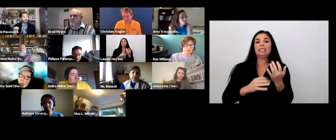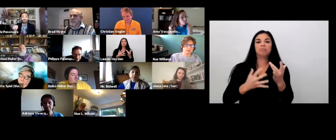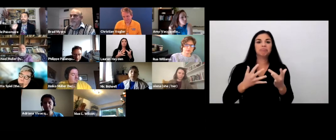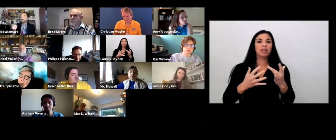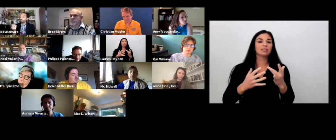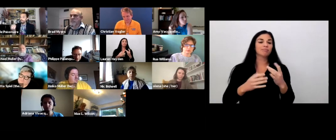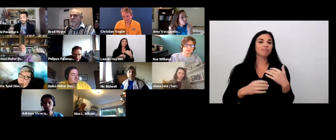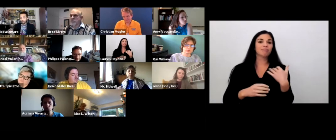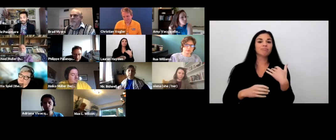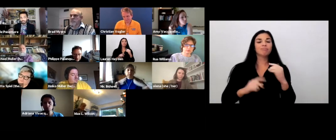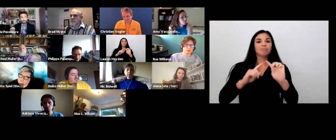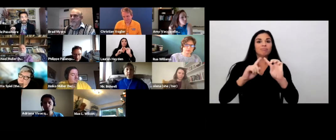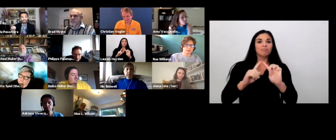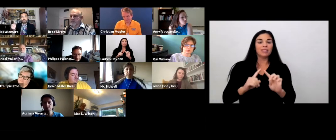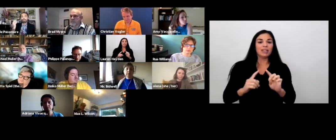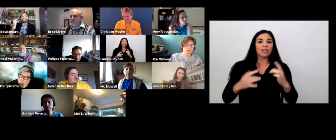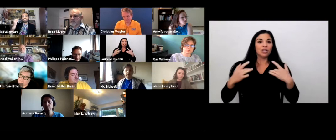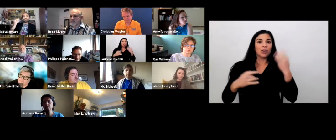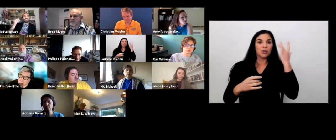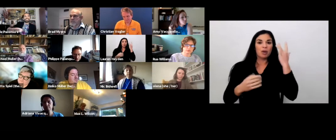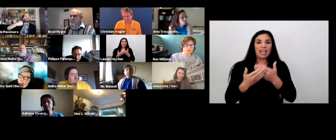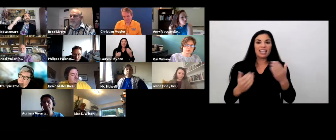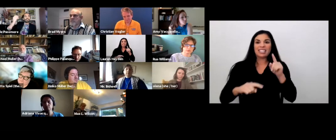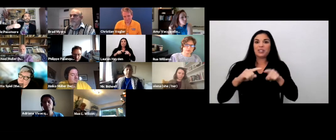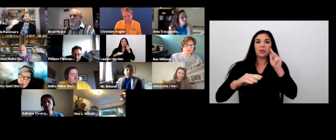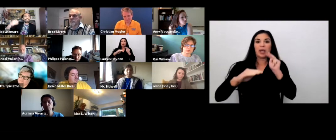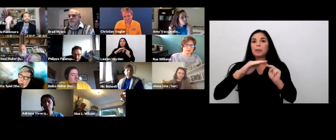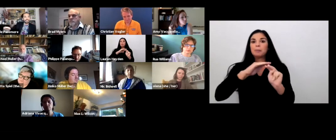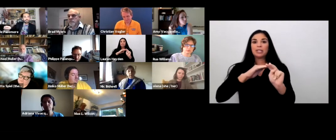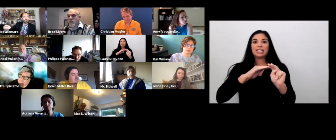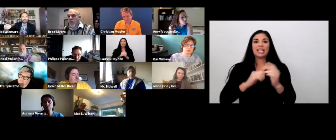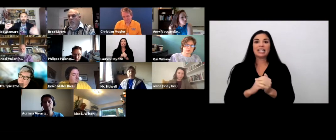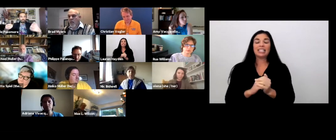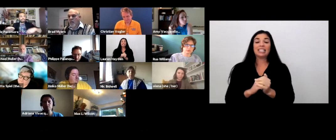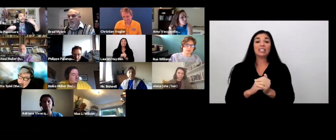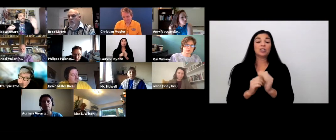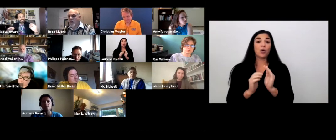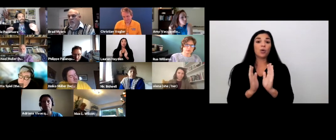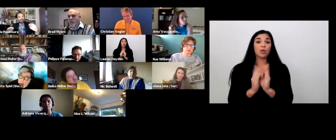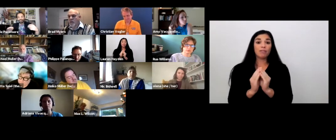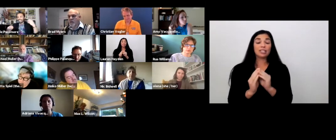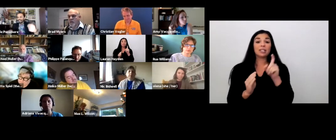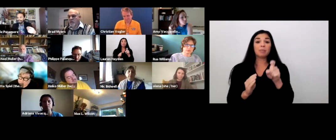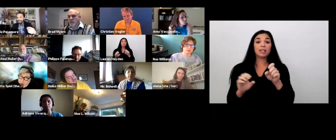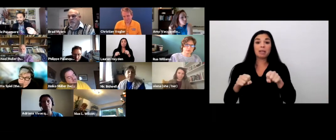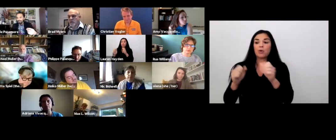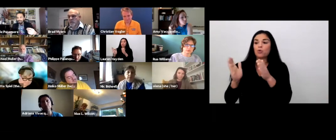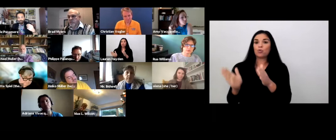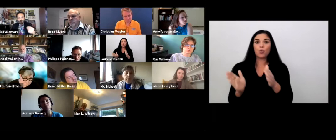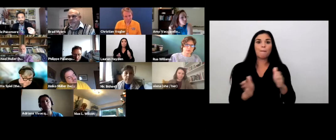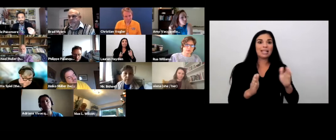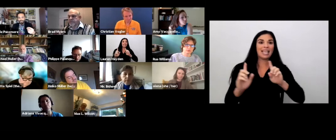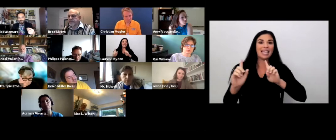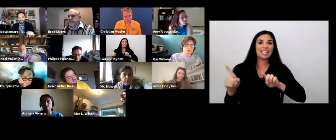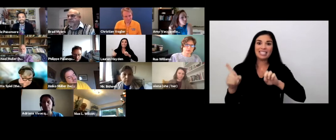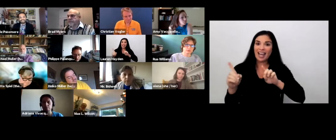Things are so unpredictable in general, but not only do conferences need to be designed far, far in advance, but we need to be able to plan our attendance at them far,